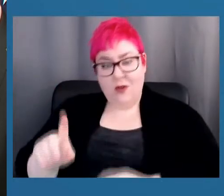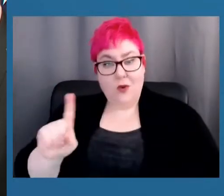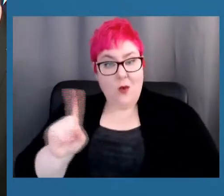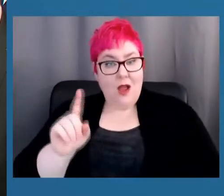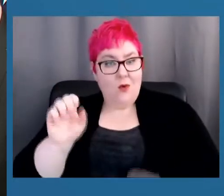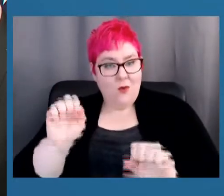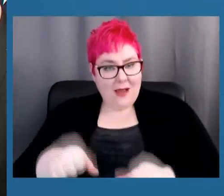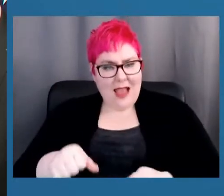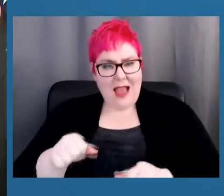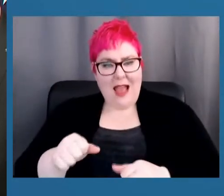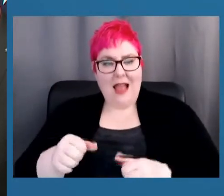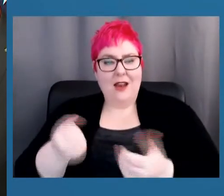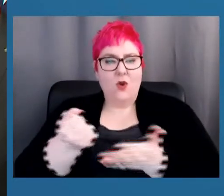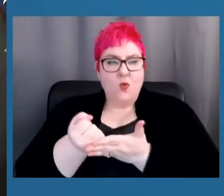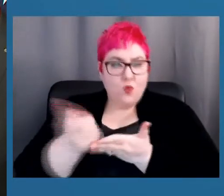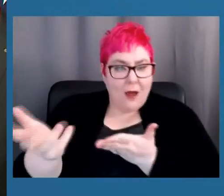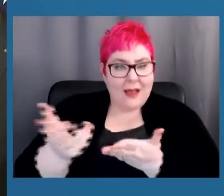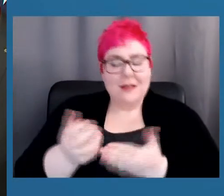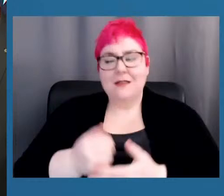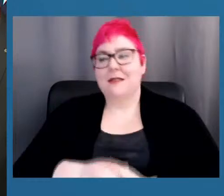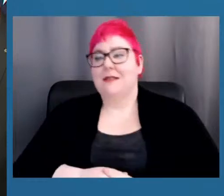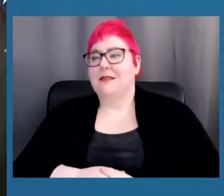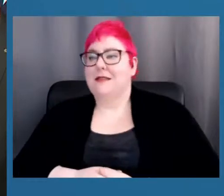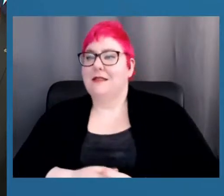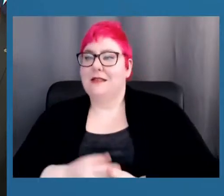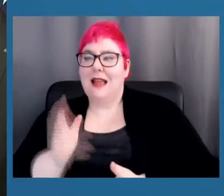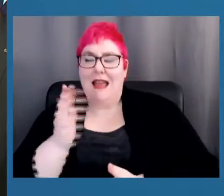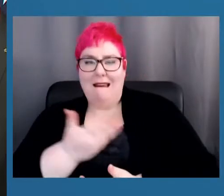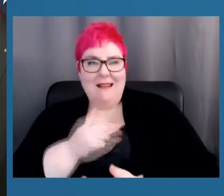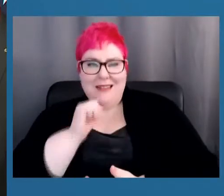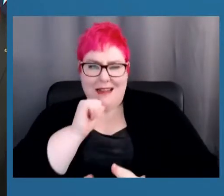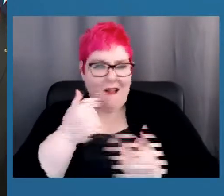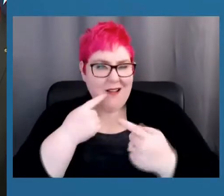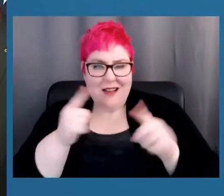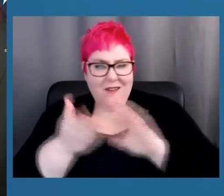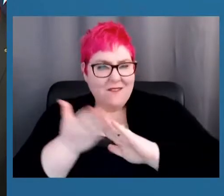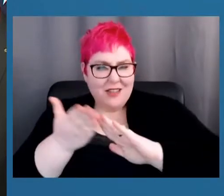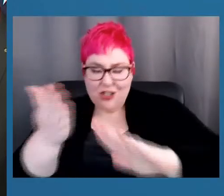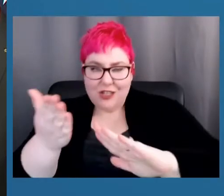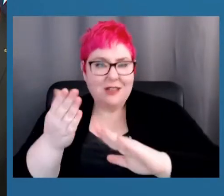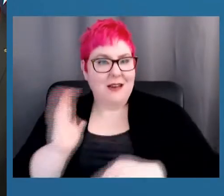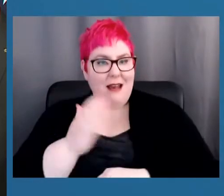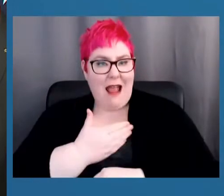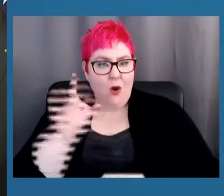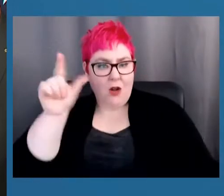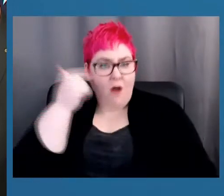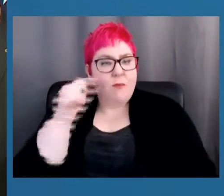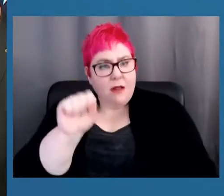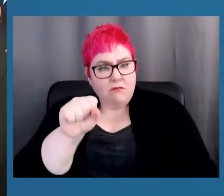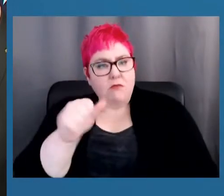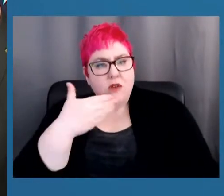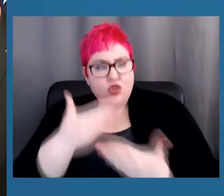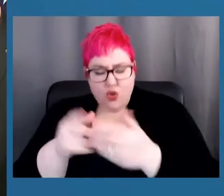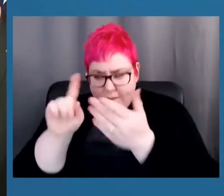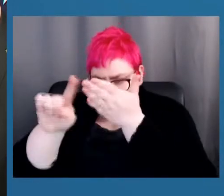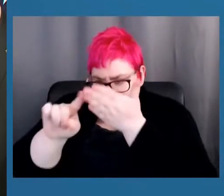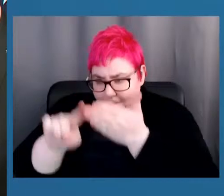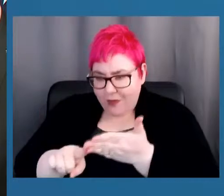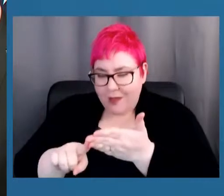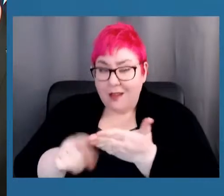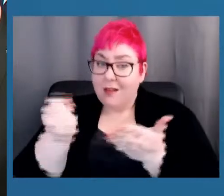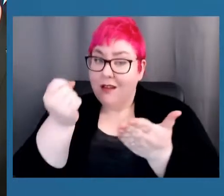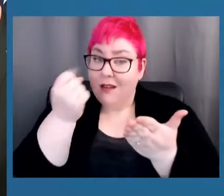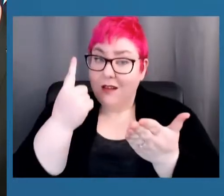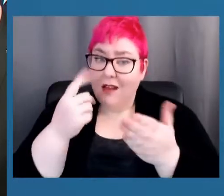waste, inefficiency in our government. But it is cowardly to do so